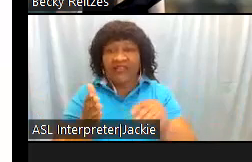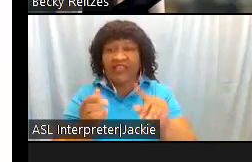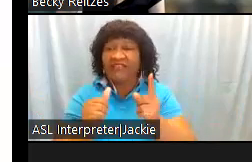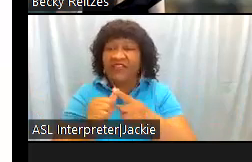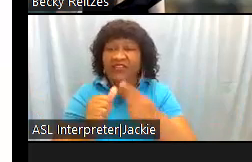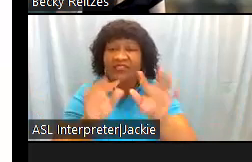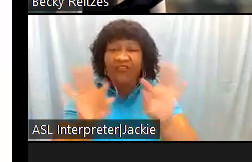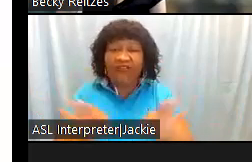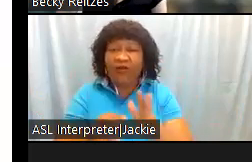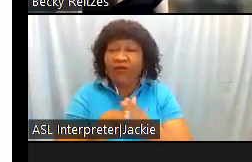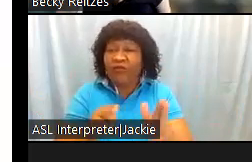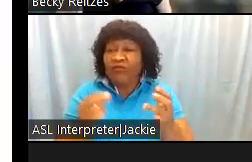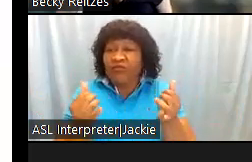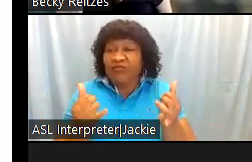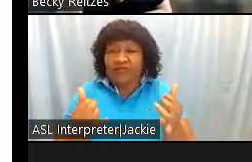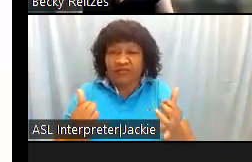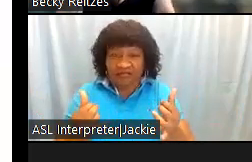I'm